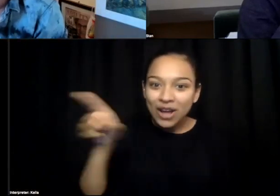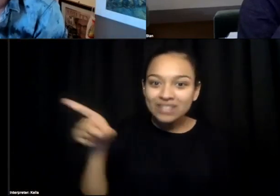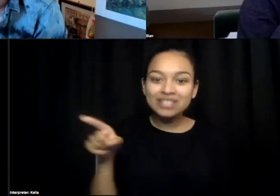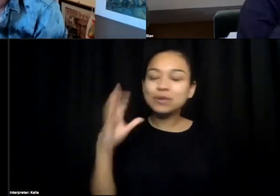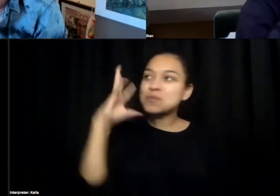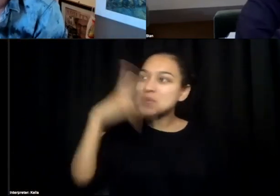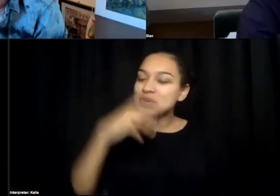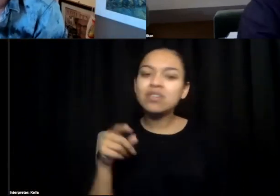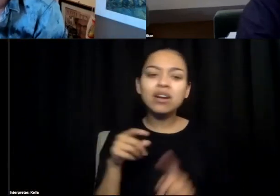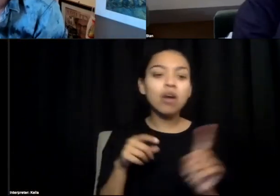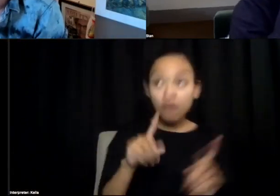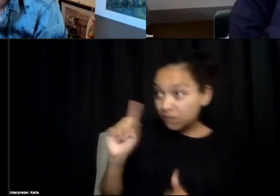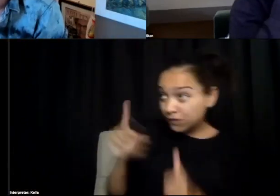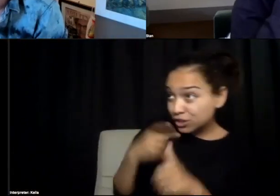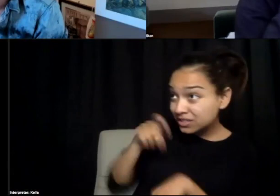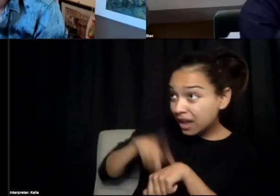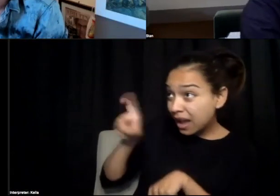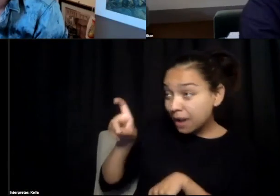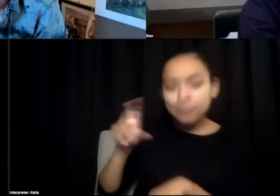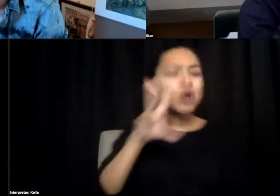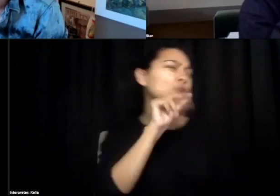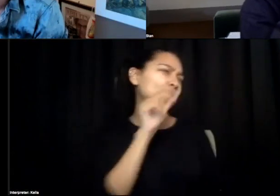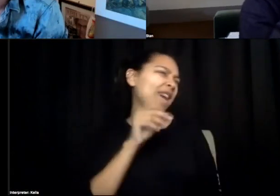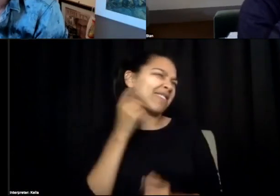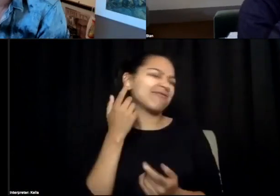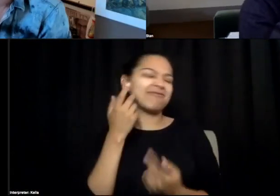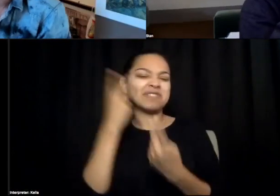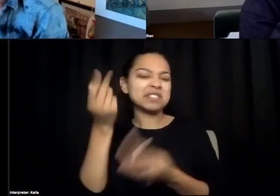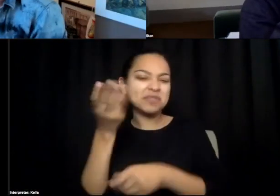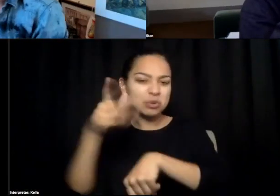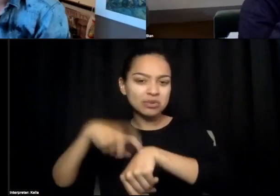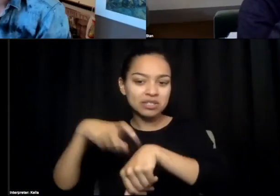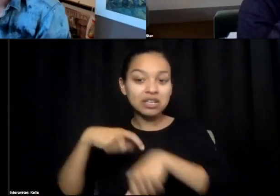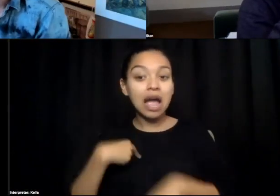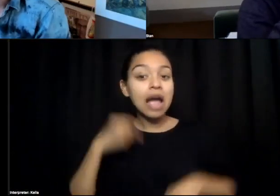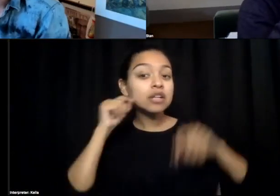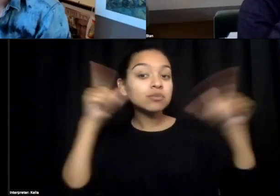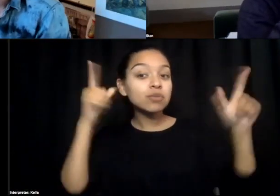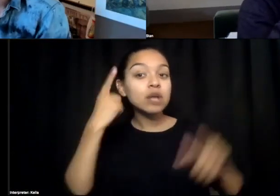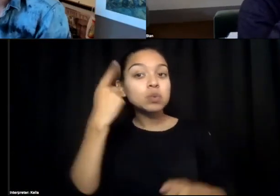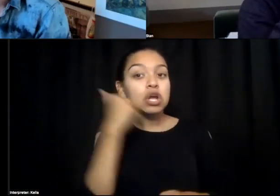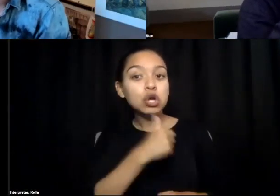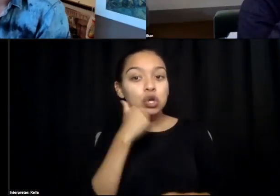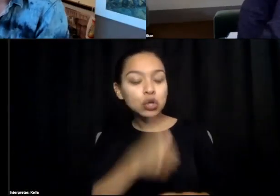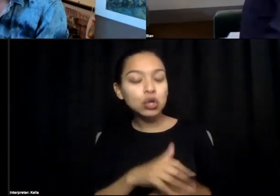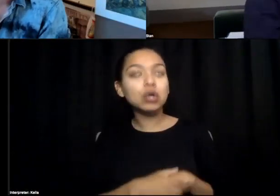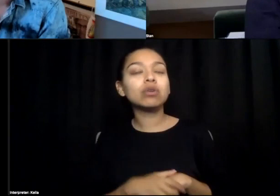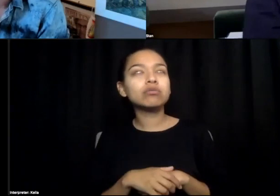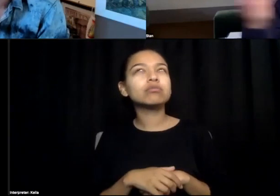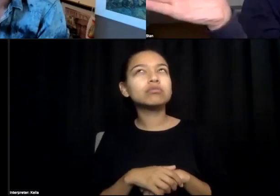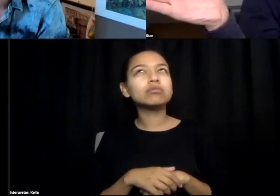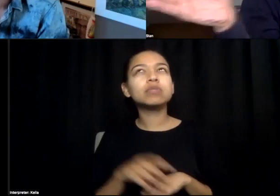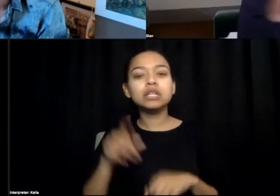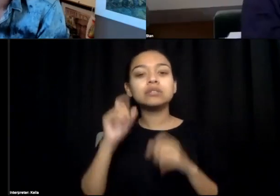been there a few times. I surprised a girl I went to summer theater camp when we were 14 and 15, and we've